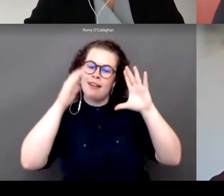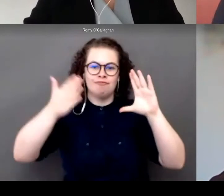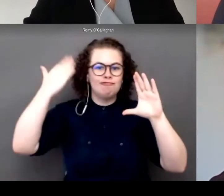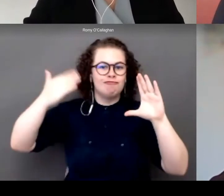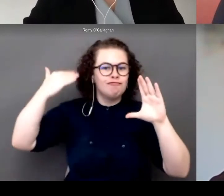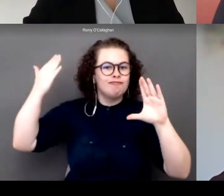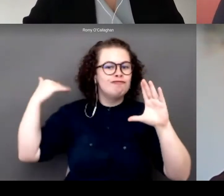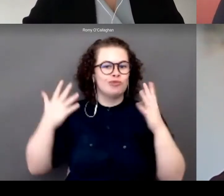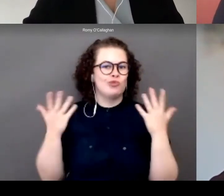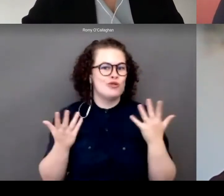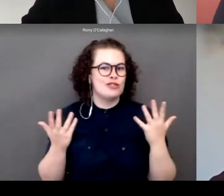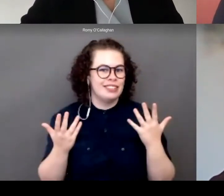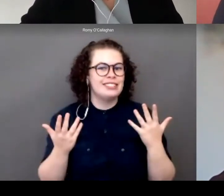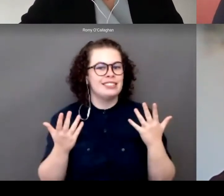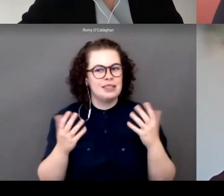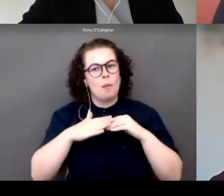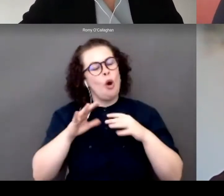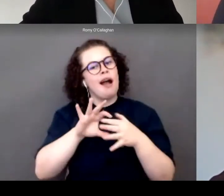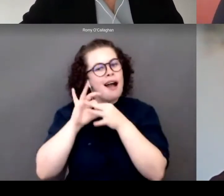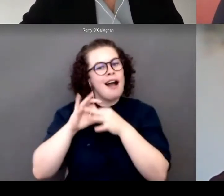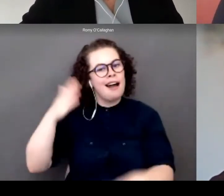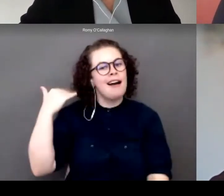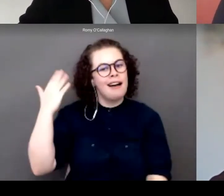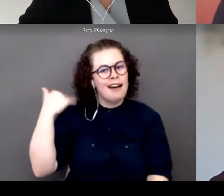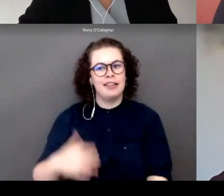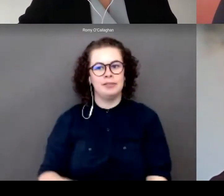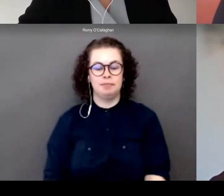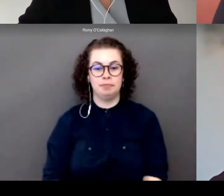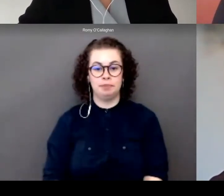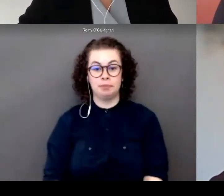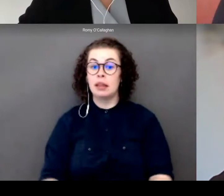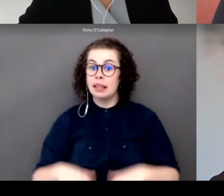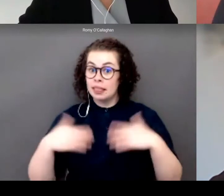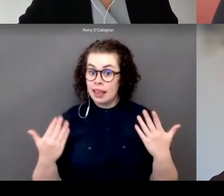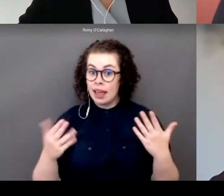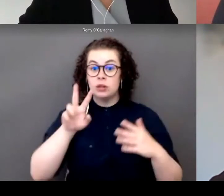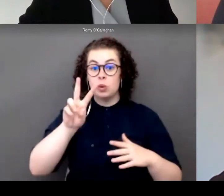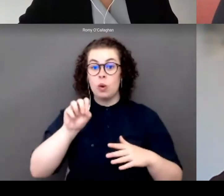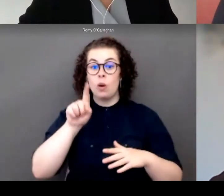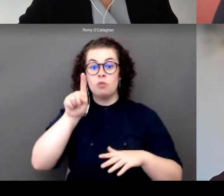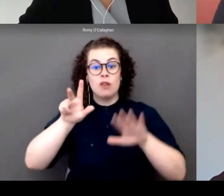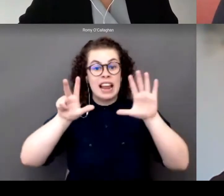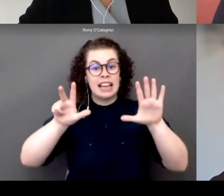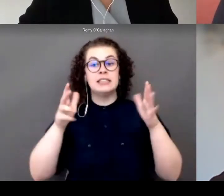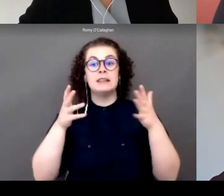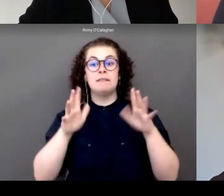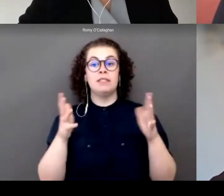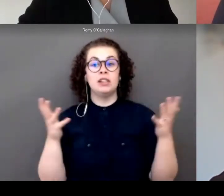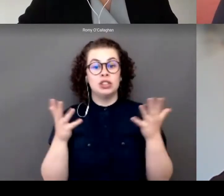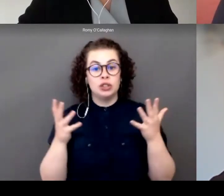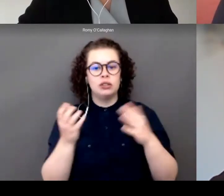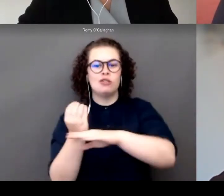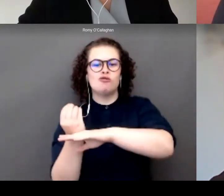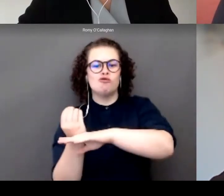we had the Green Hackathon. The Green Hackathon was an activity that